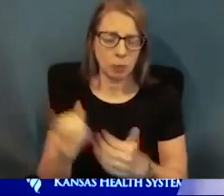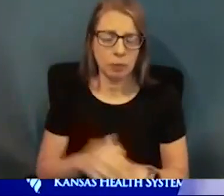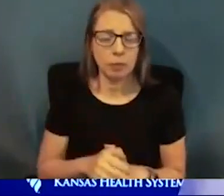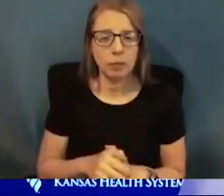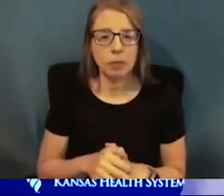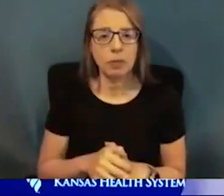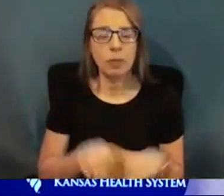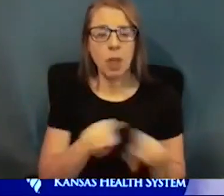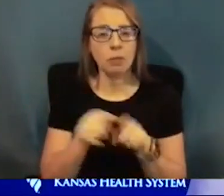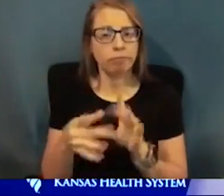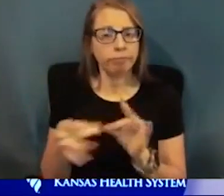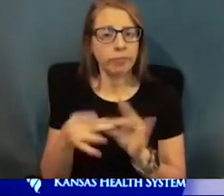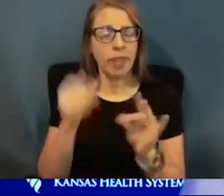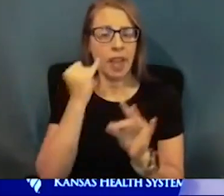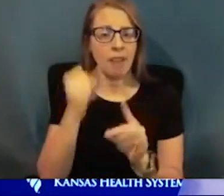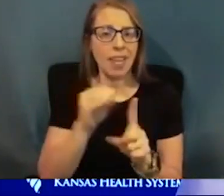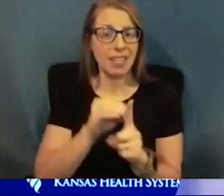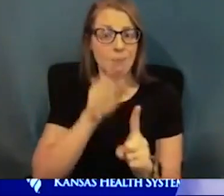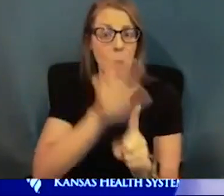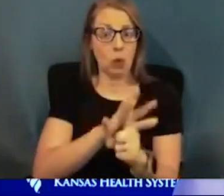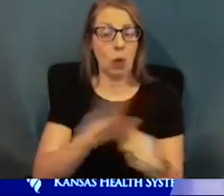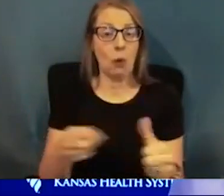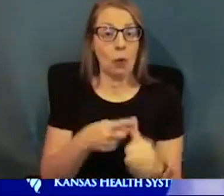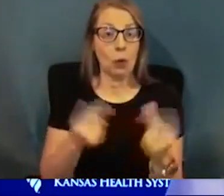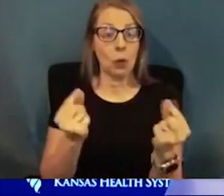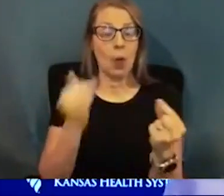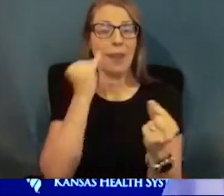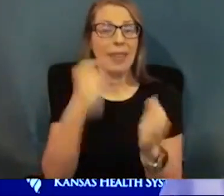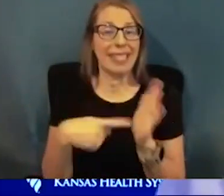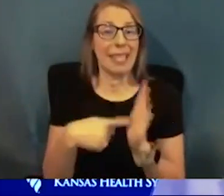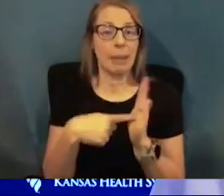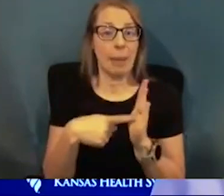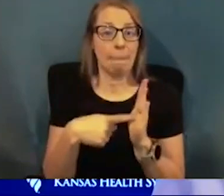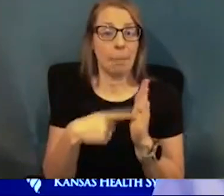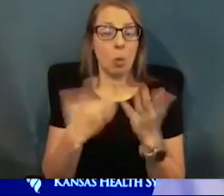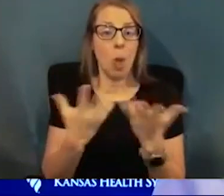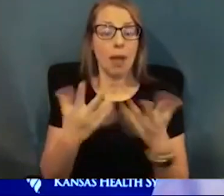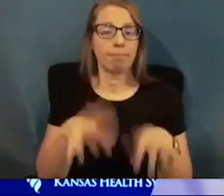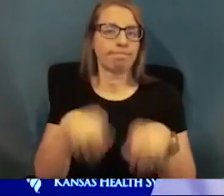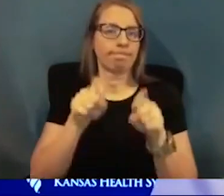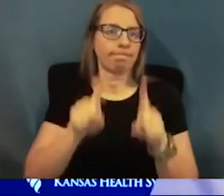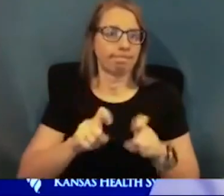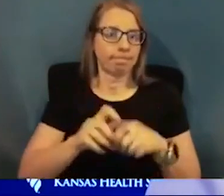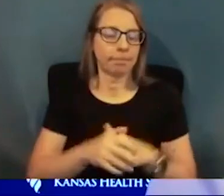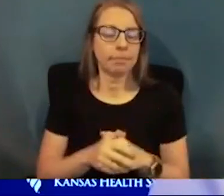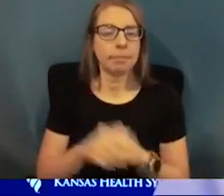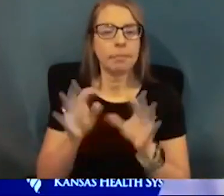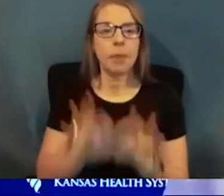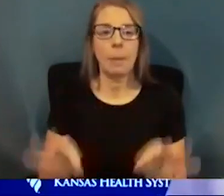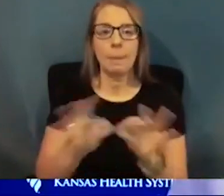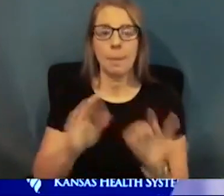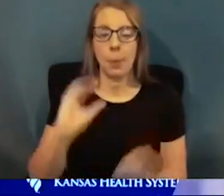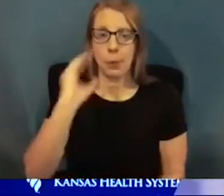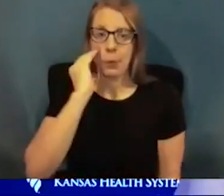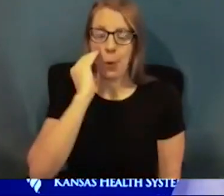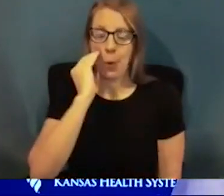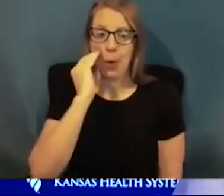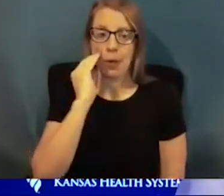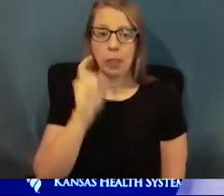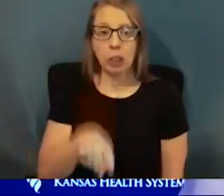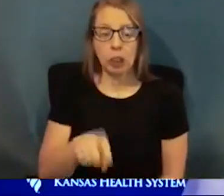are exposed, I think the first thing you need to do if you are having symptoms is to get tested. So that is important to note. You should get